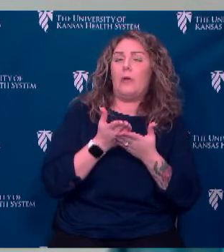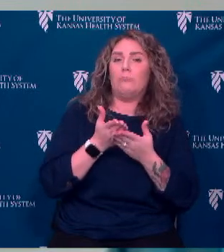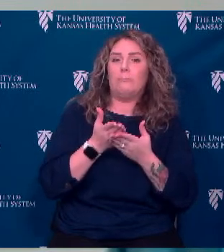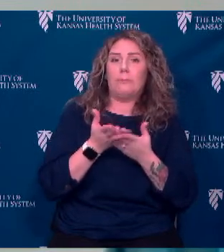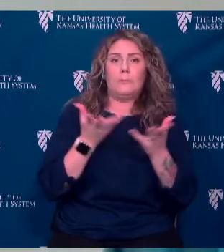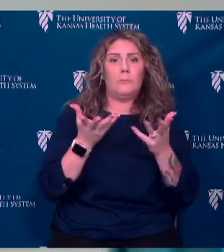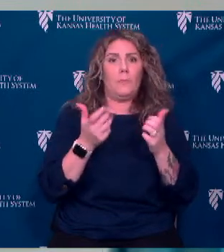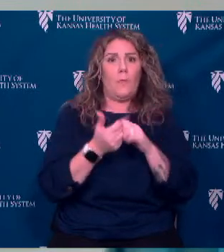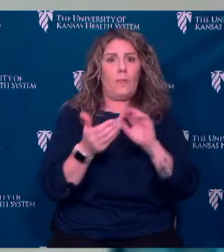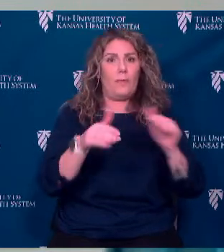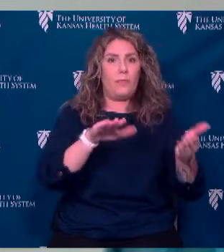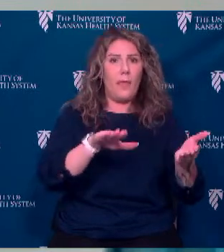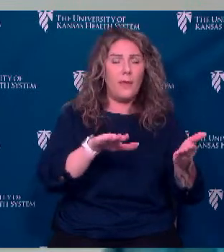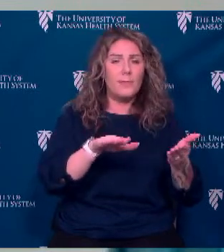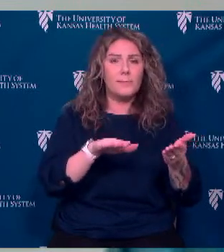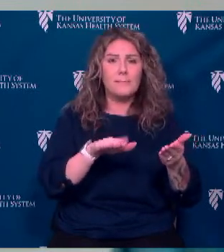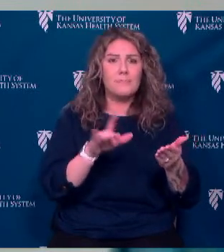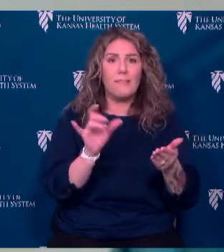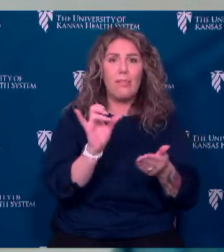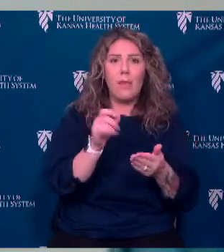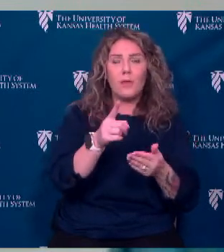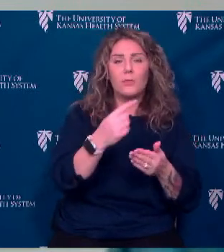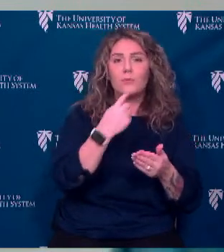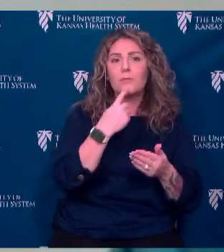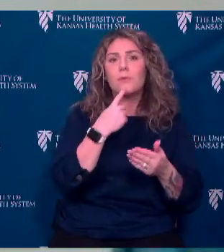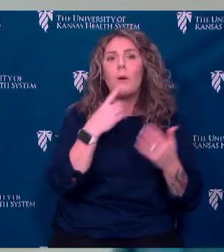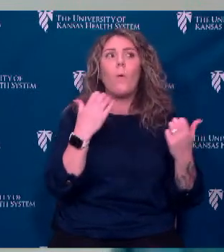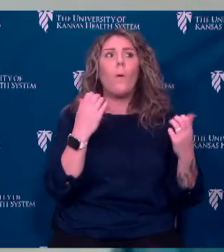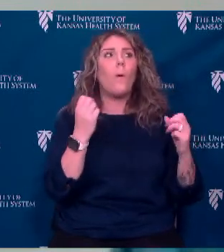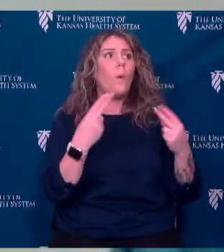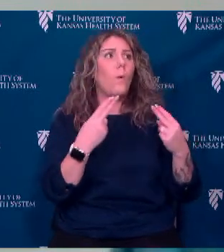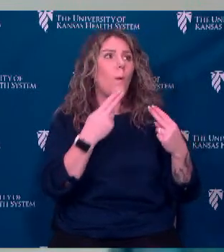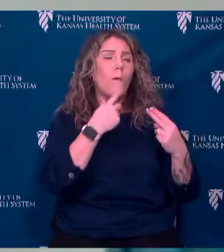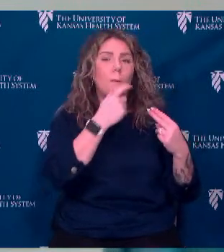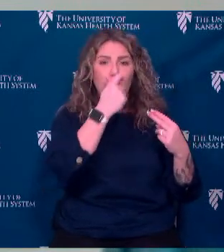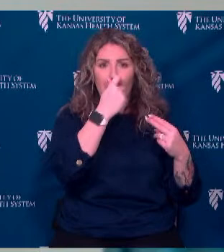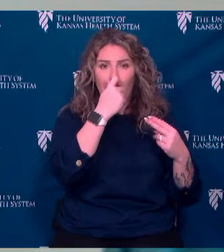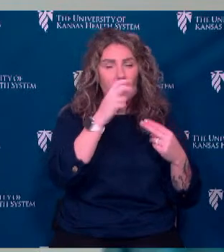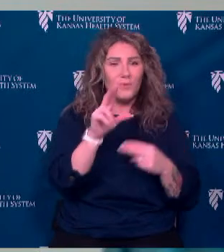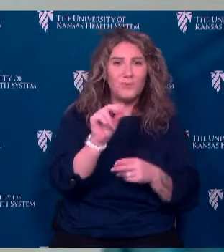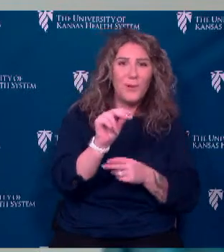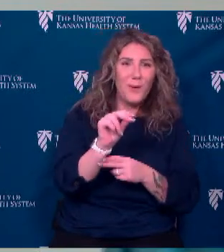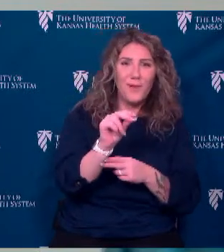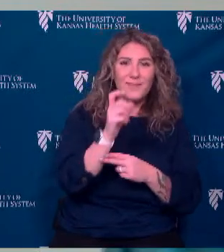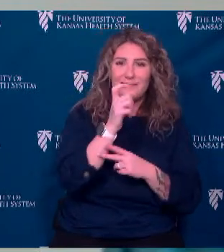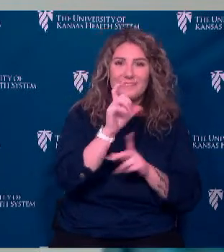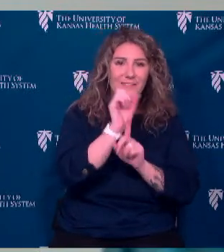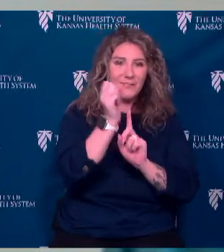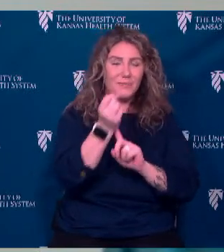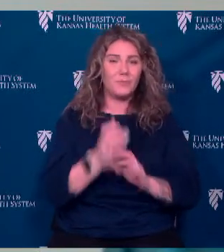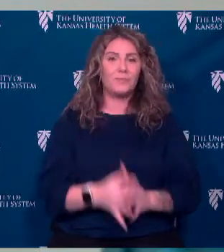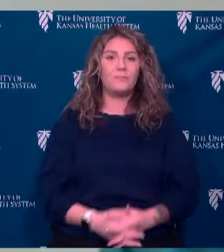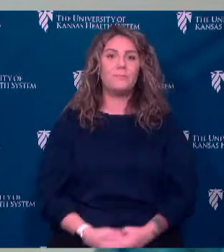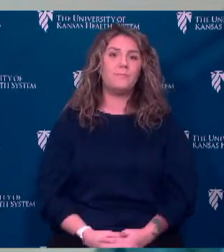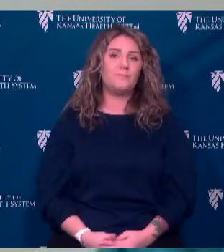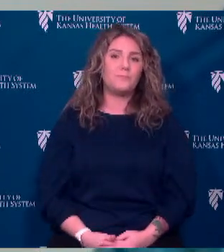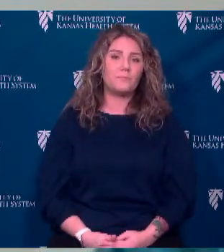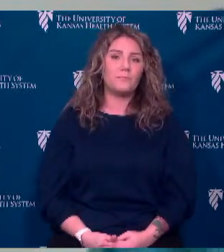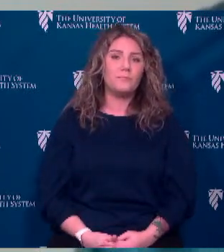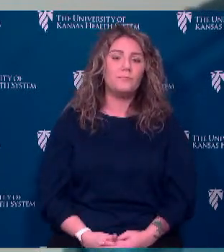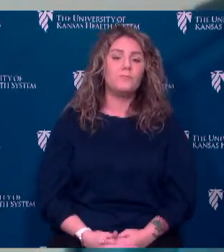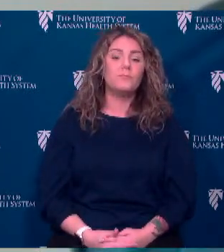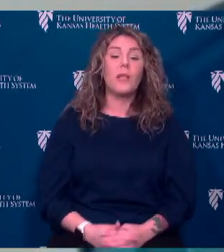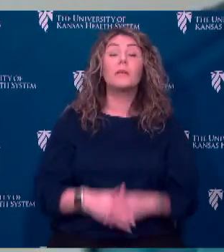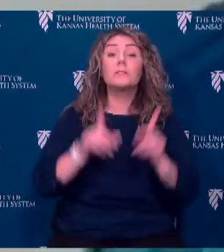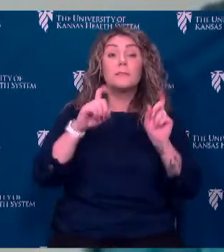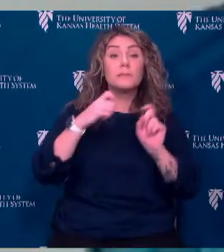and it's not like as you said, oh my cold. No, it's not the case at all. And as far as the test positivity